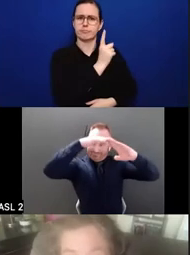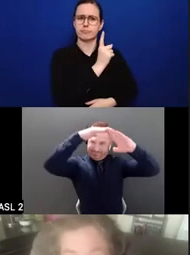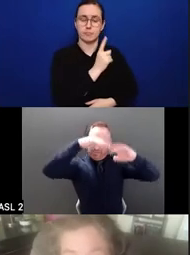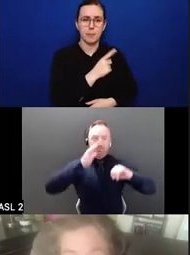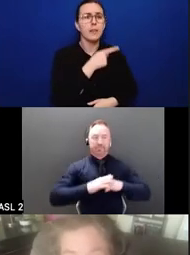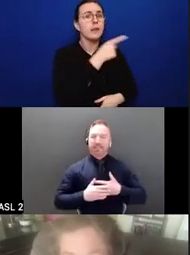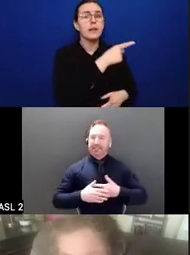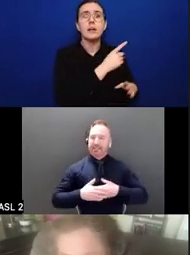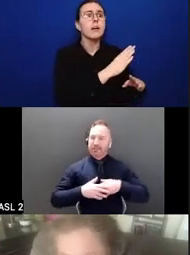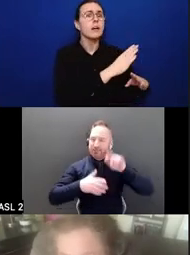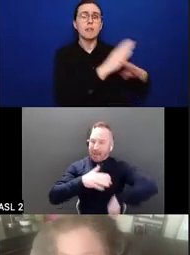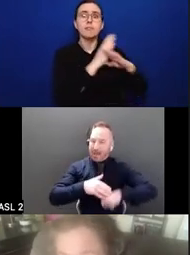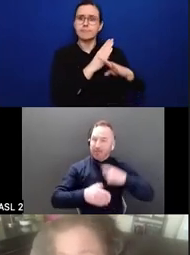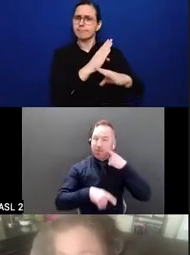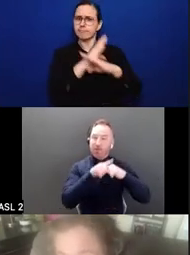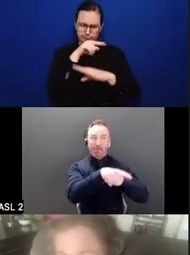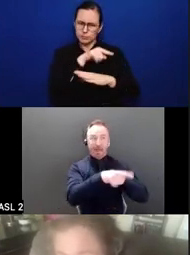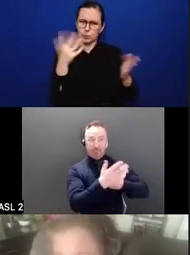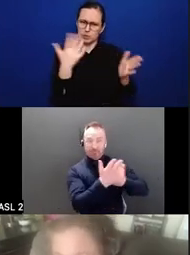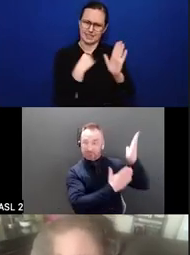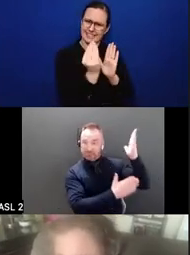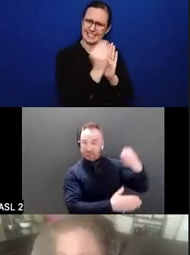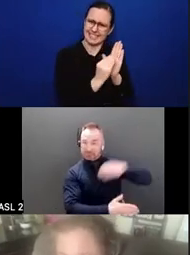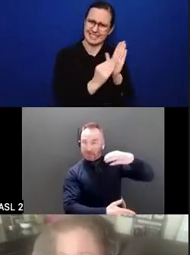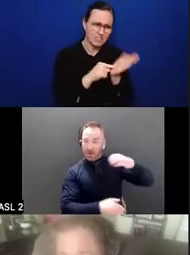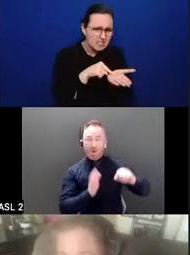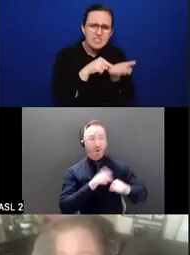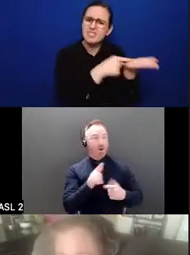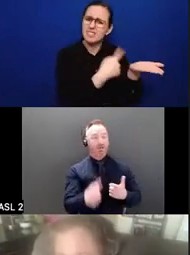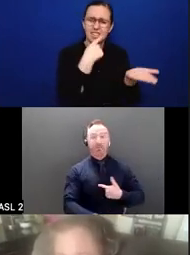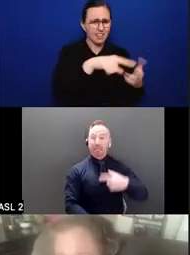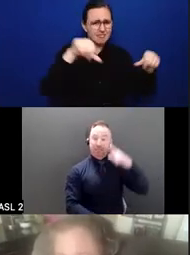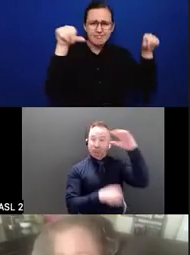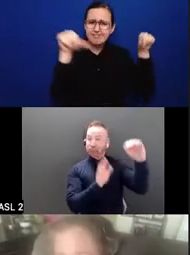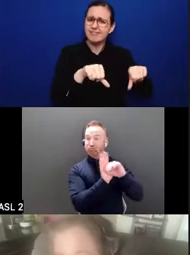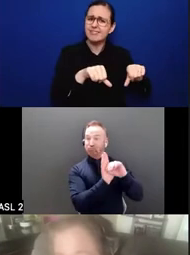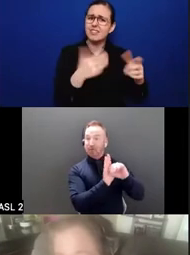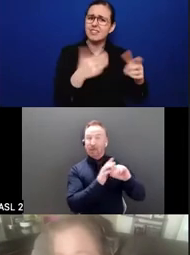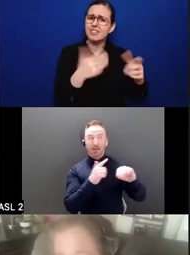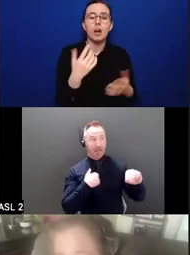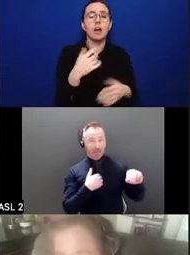unaware they had the right to seek such help. Next slide, please.